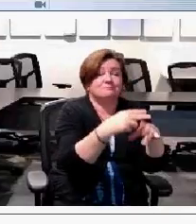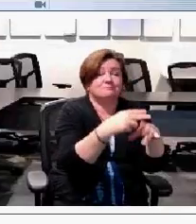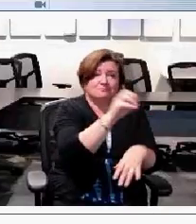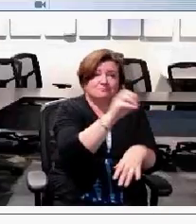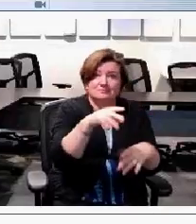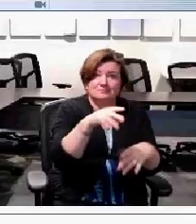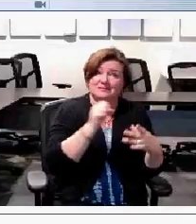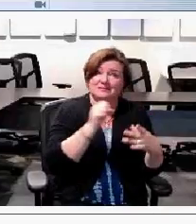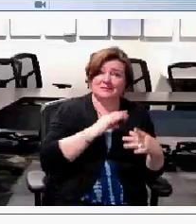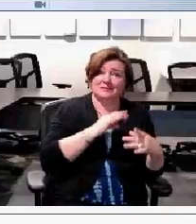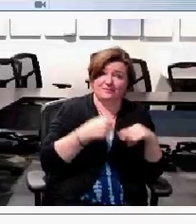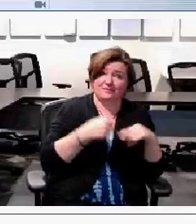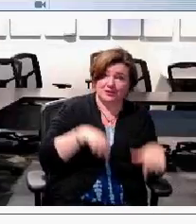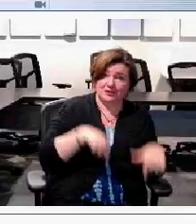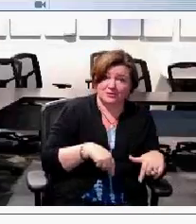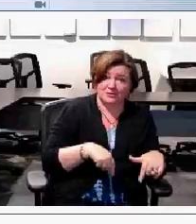here. So